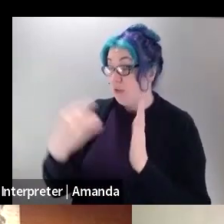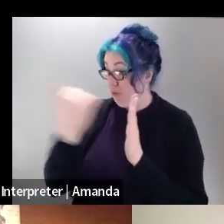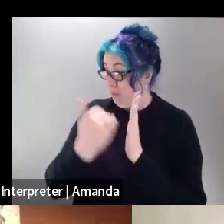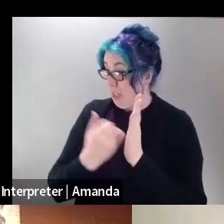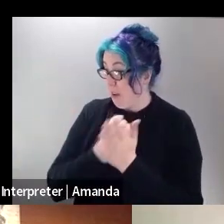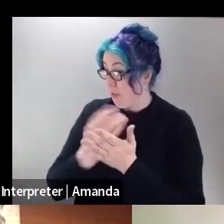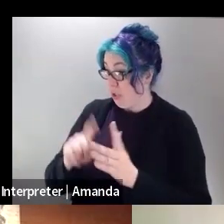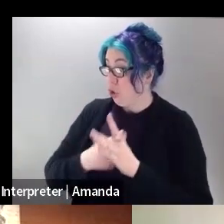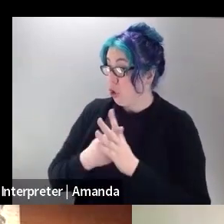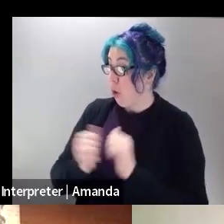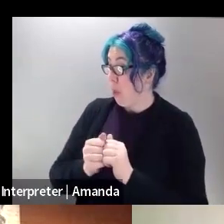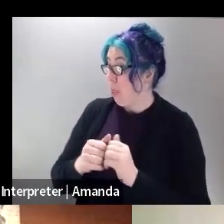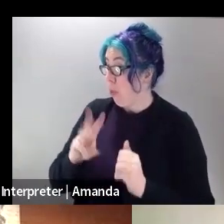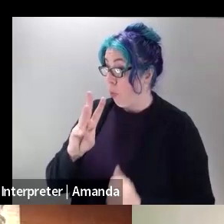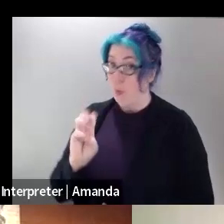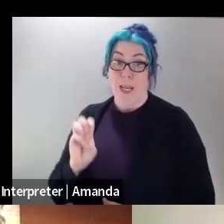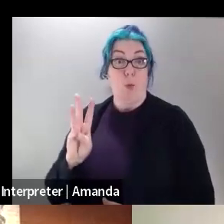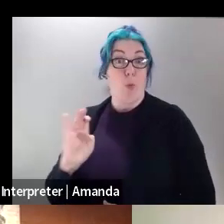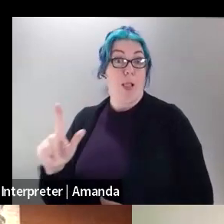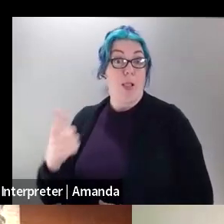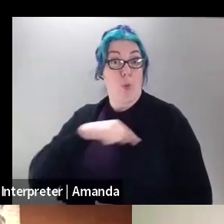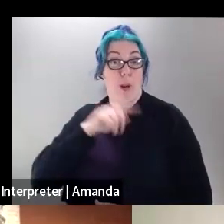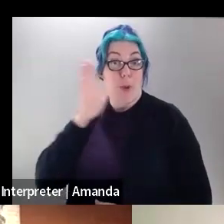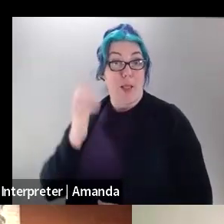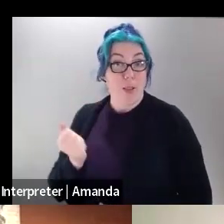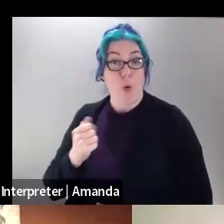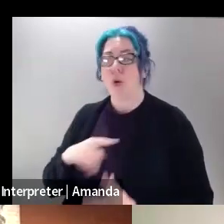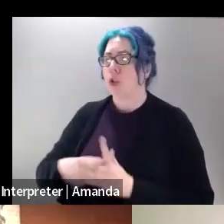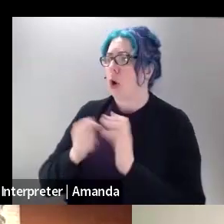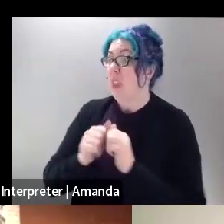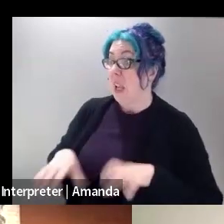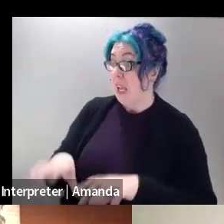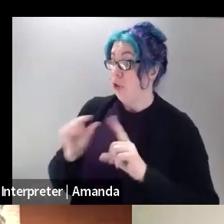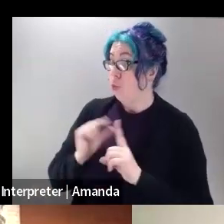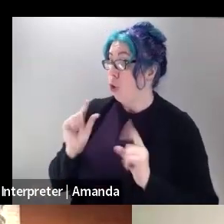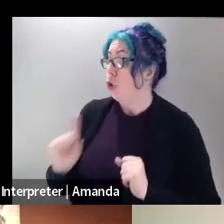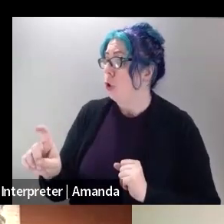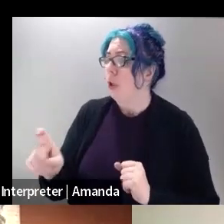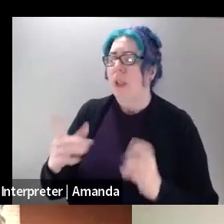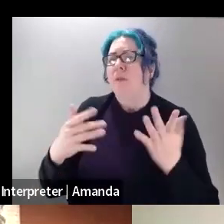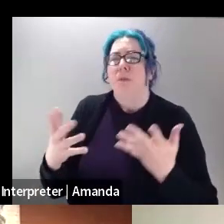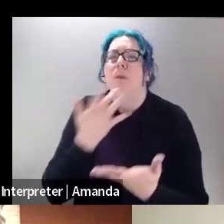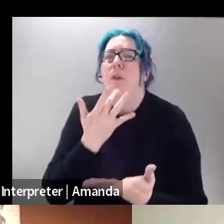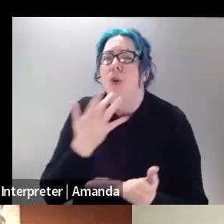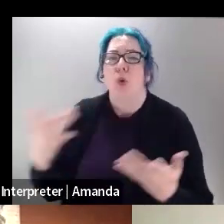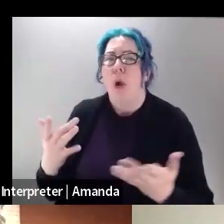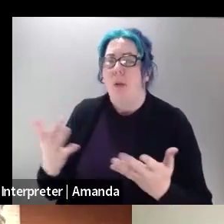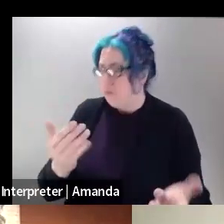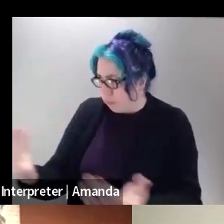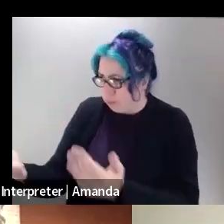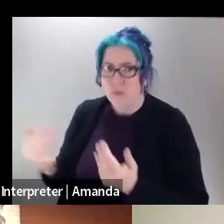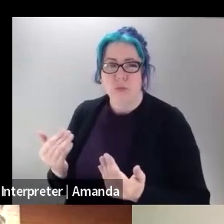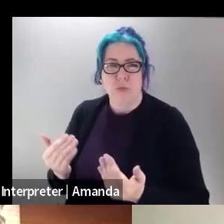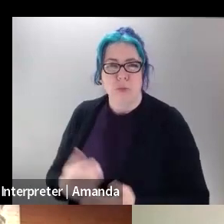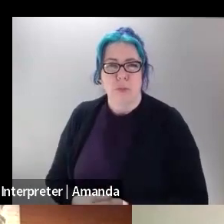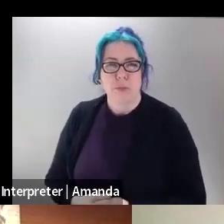starts with, we will do this, or whether whatever. And I was feeling kind of tired of these and